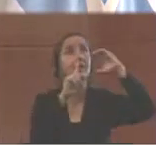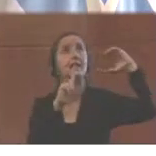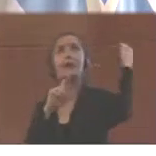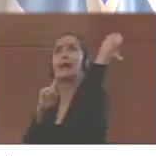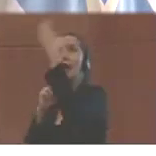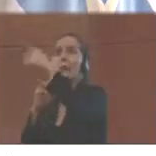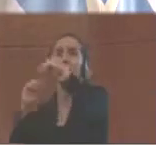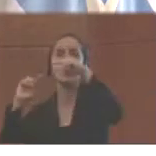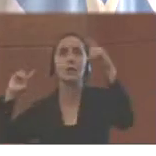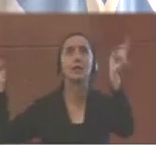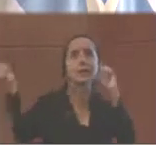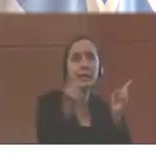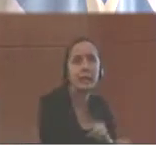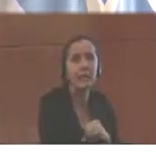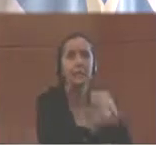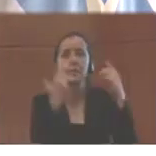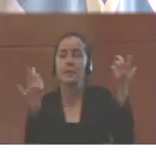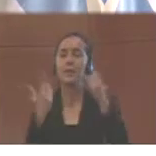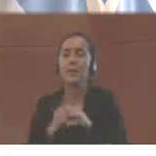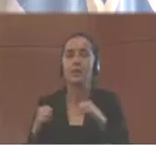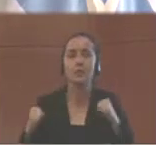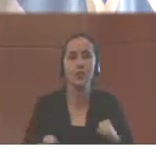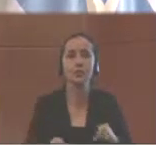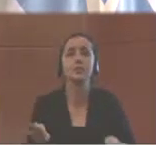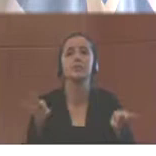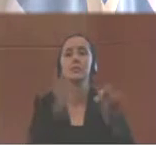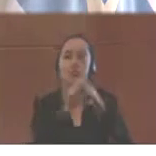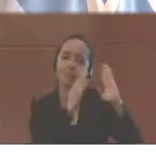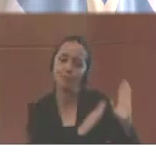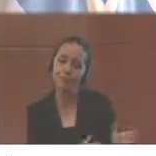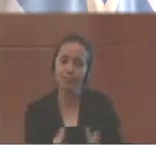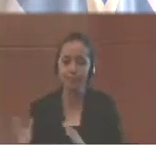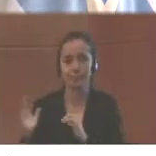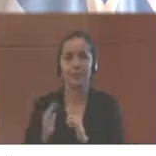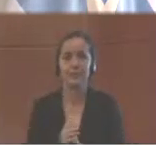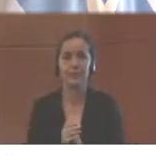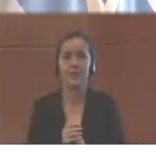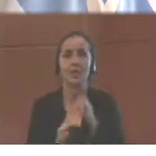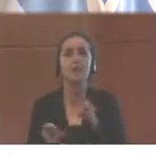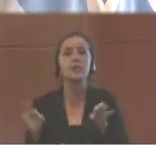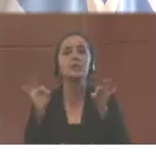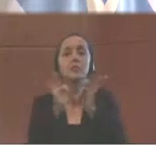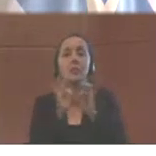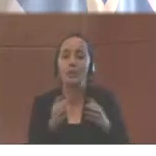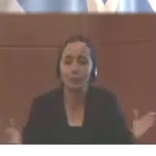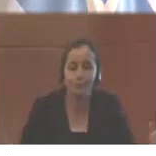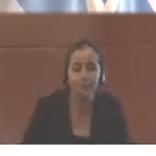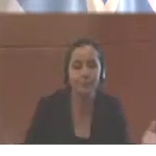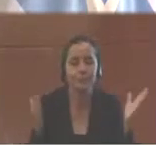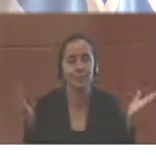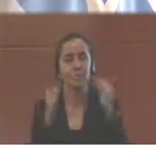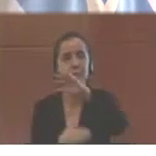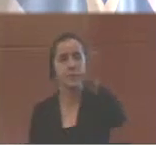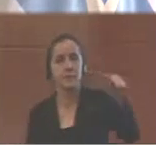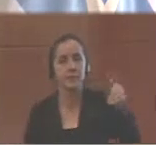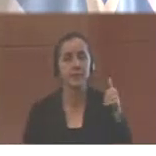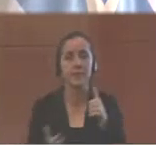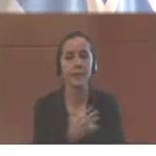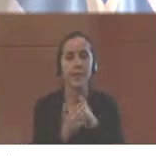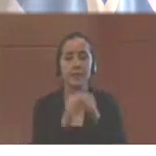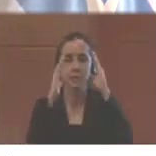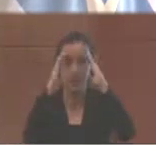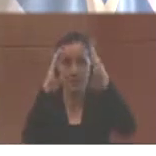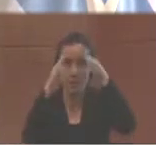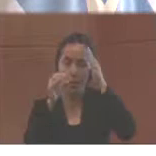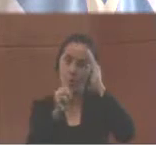every day more visible. And that is why we would like to encourage everyone to